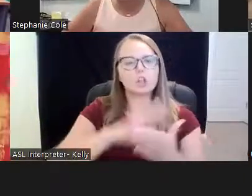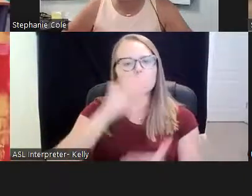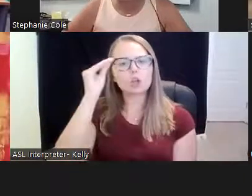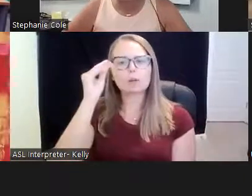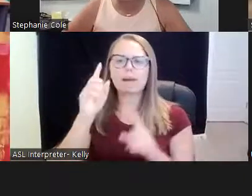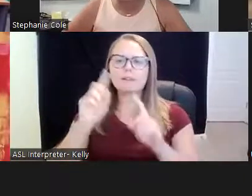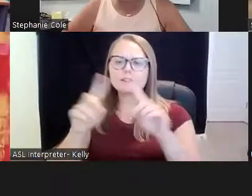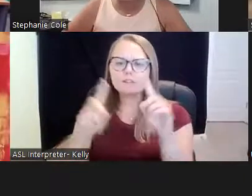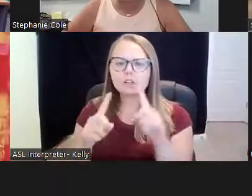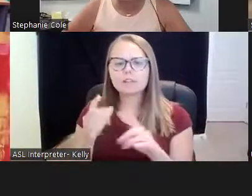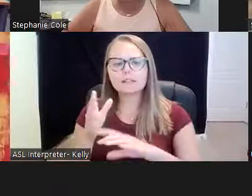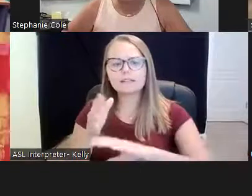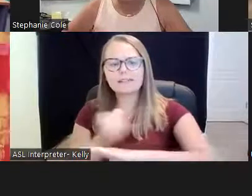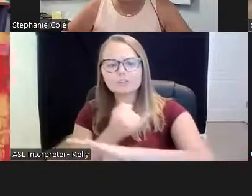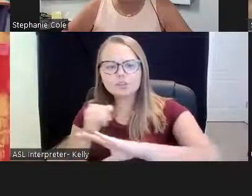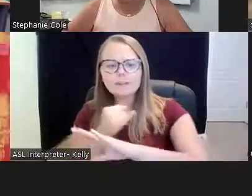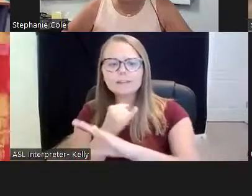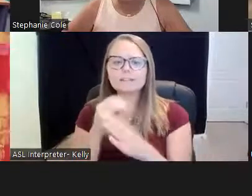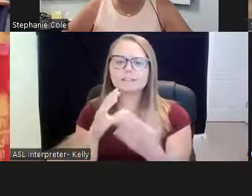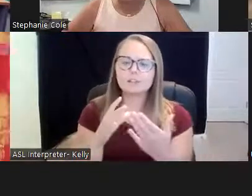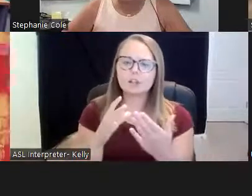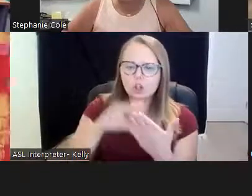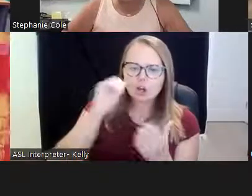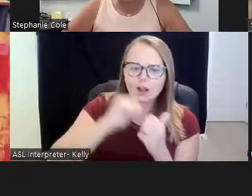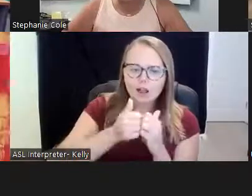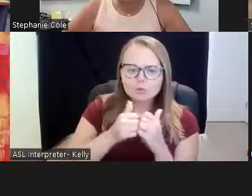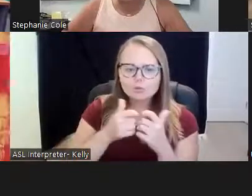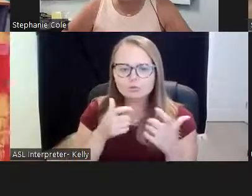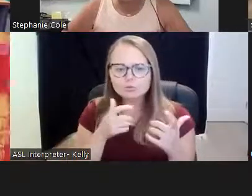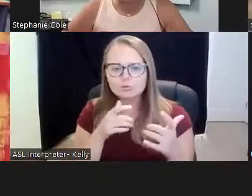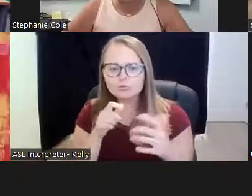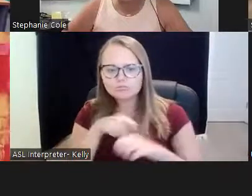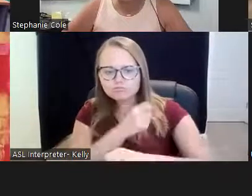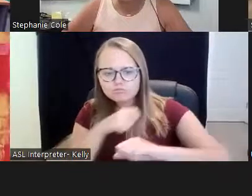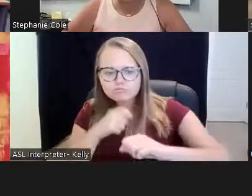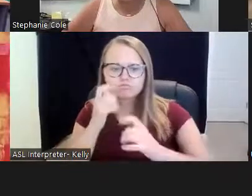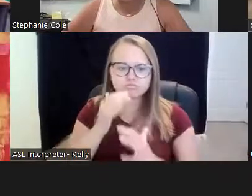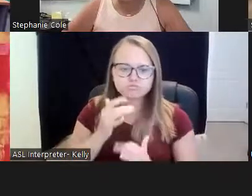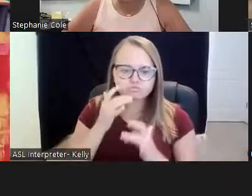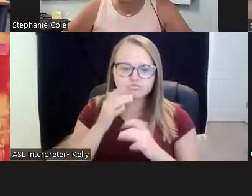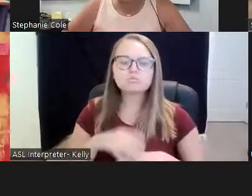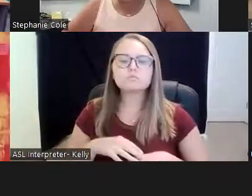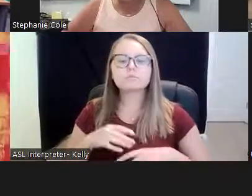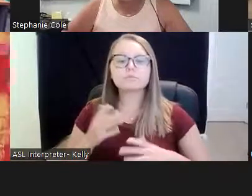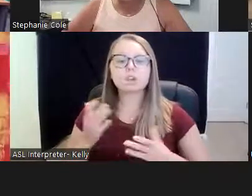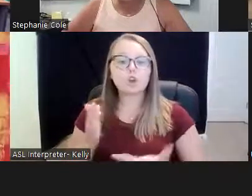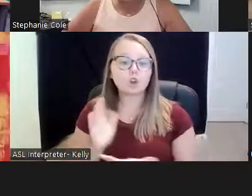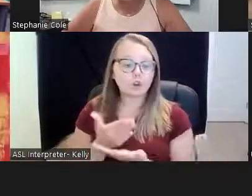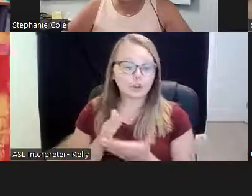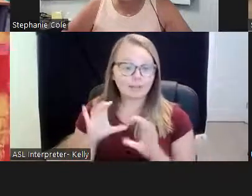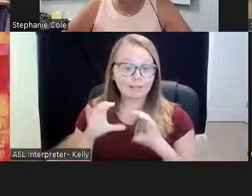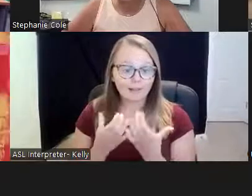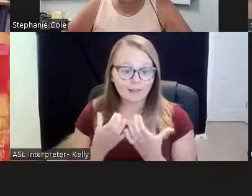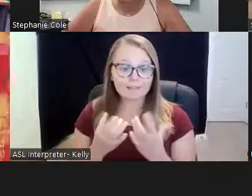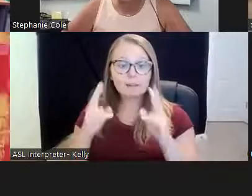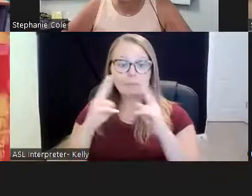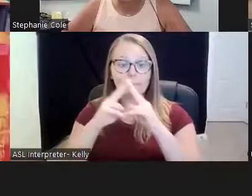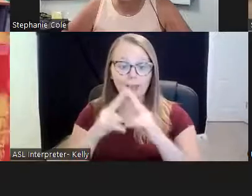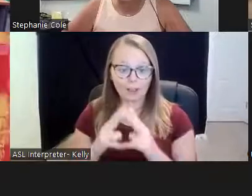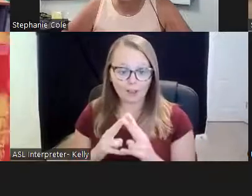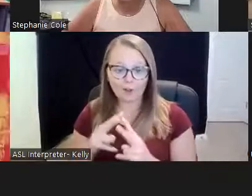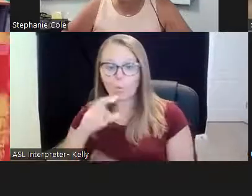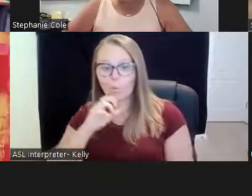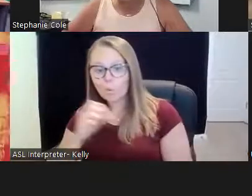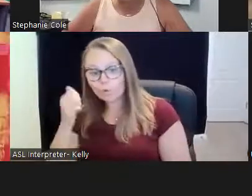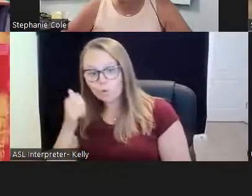musical instruments and learn to play them together. They offer twice monthly cooking classes pairing older adults with children